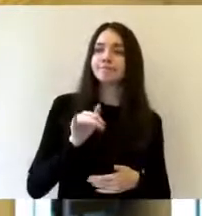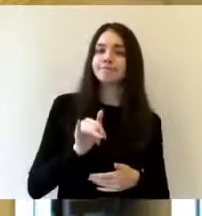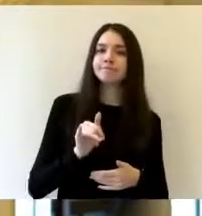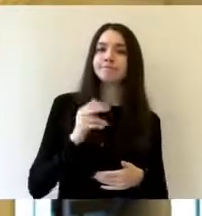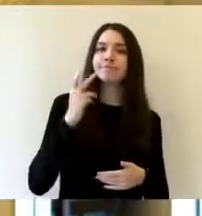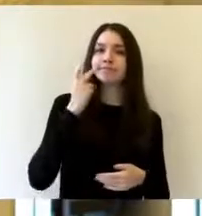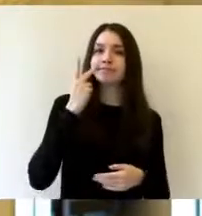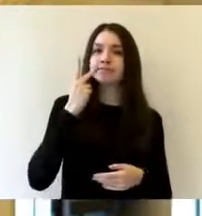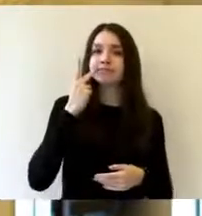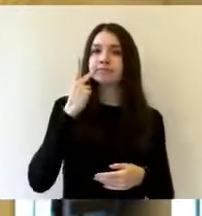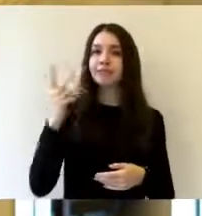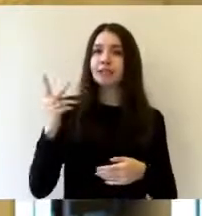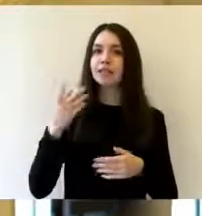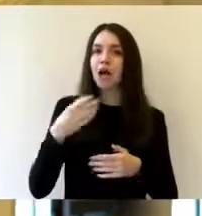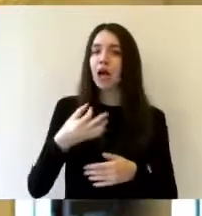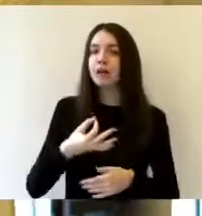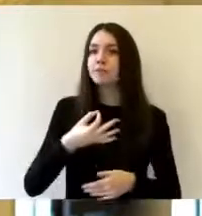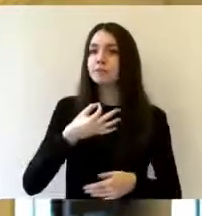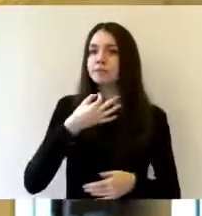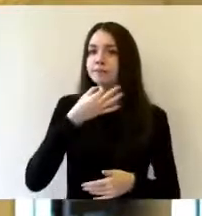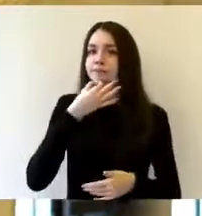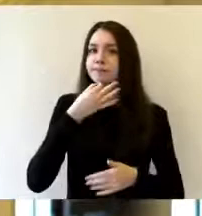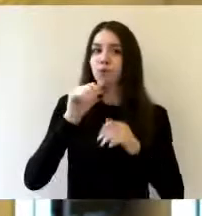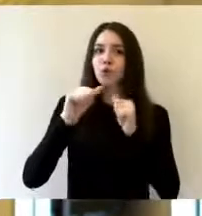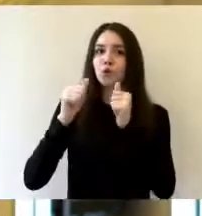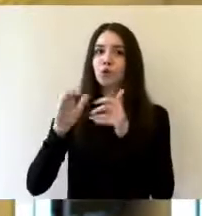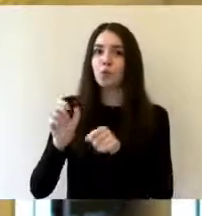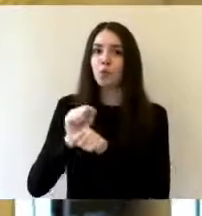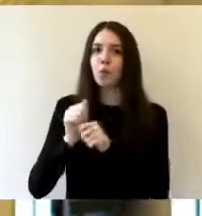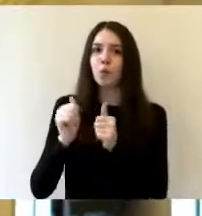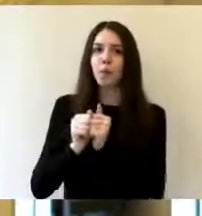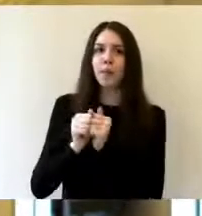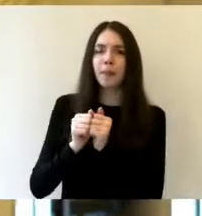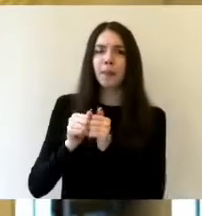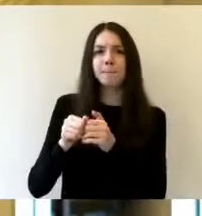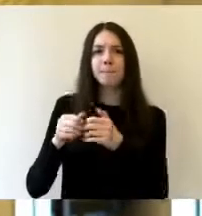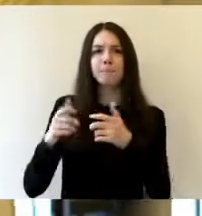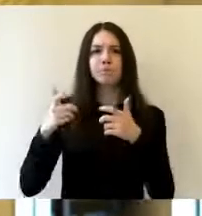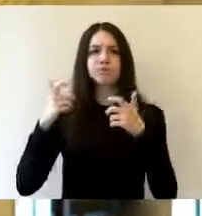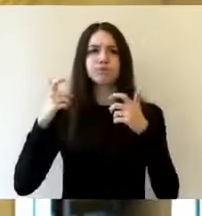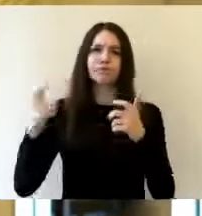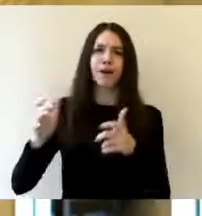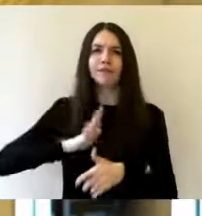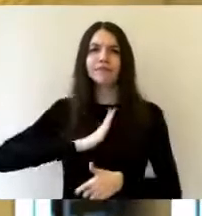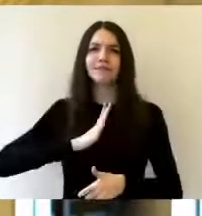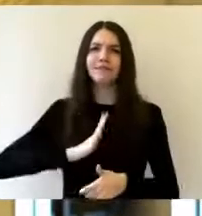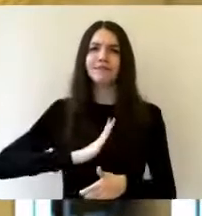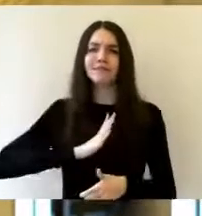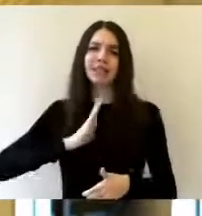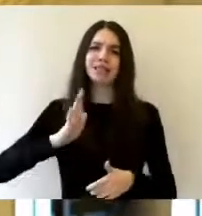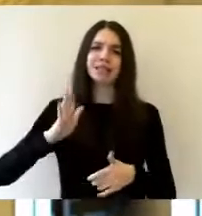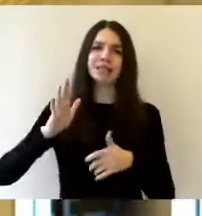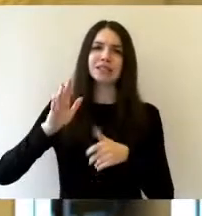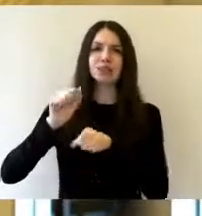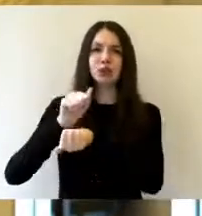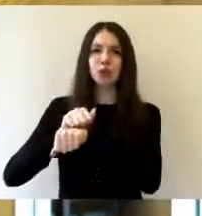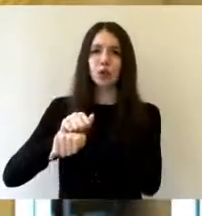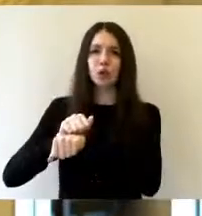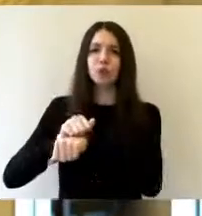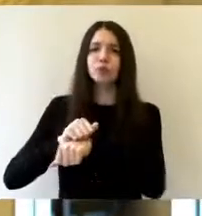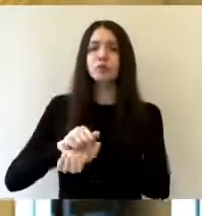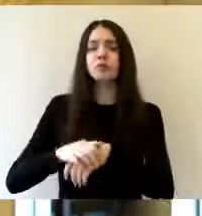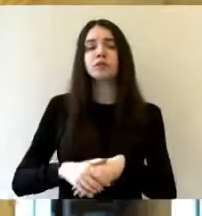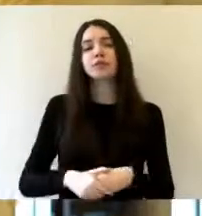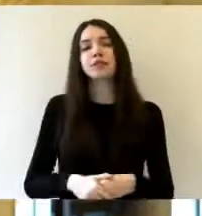like Carrara, Vinatino, Calacatta, Veneziato, and all this kind of stuff, like the fancy Italian names, like pretentious fancy Italian